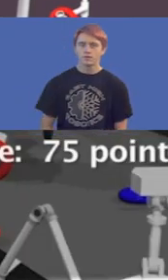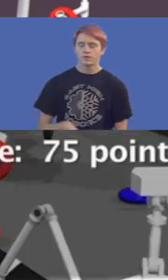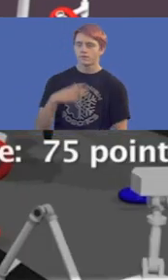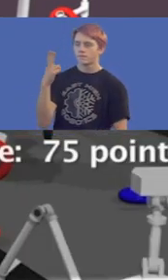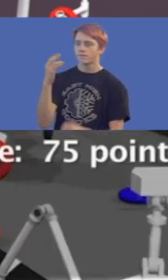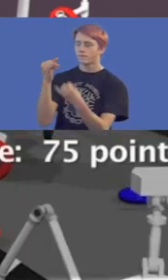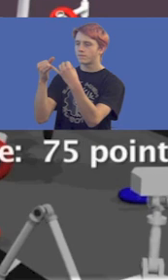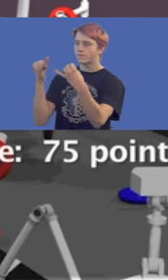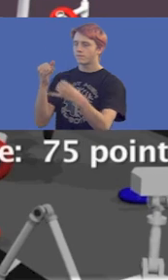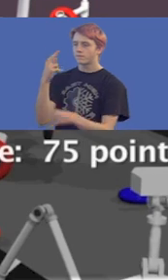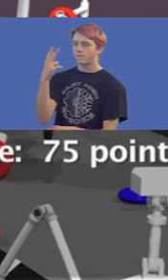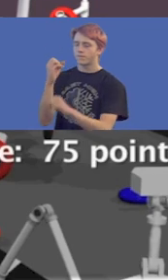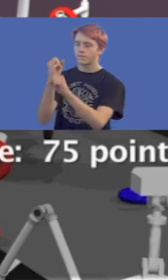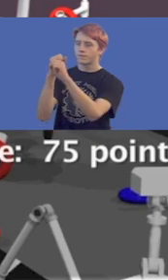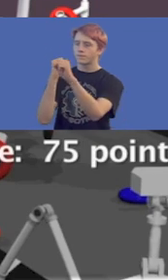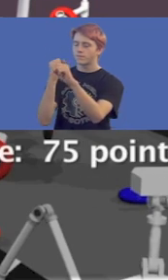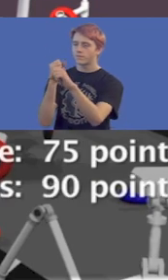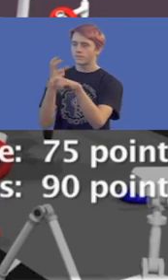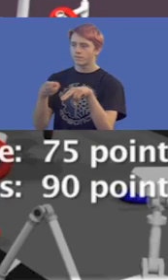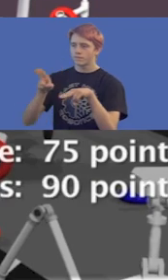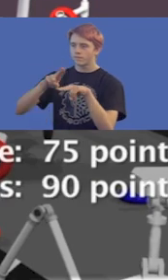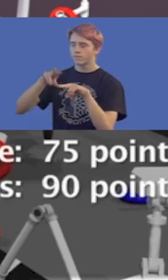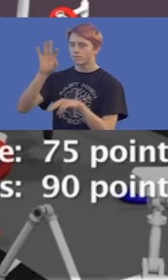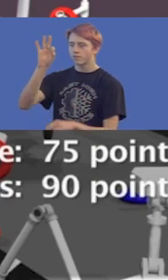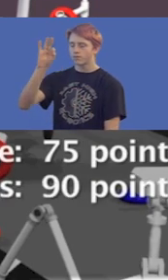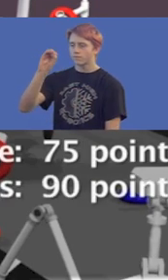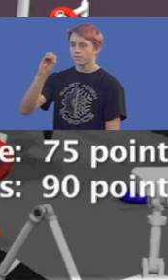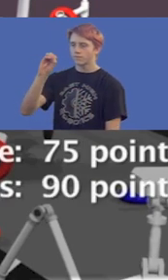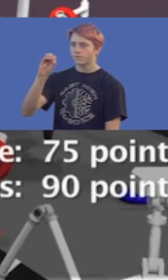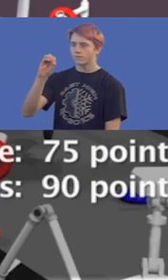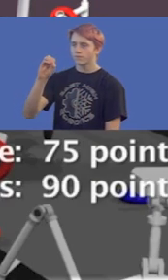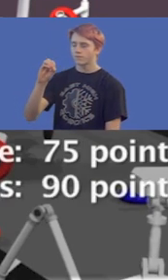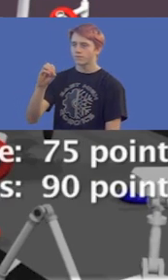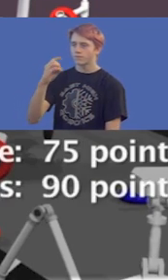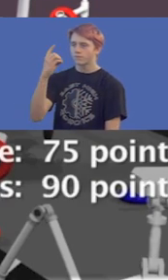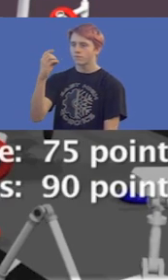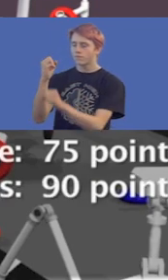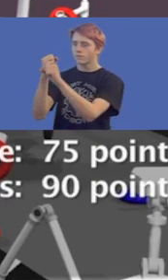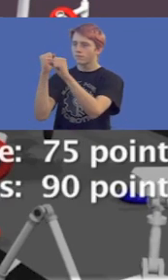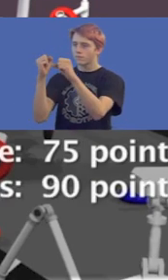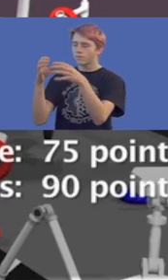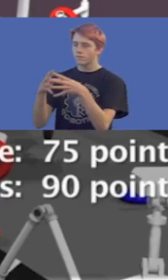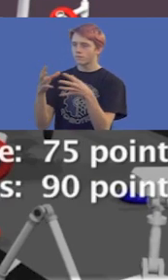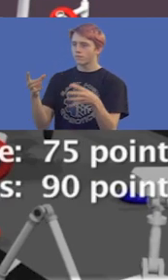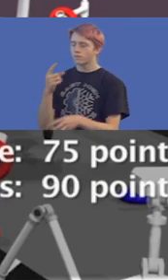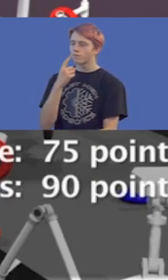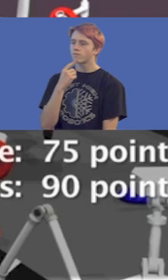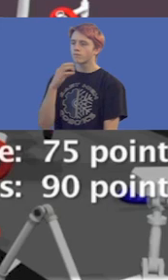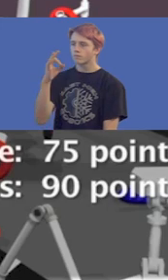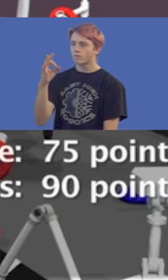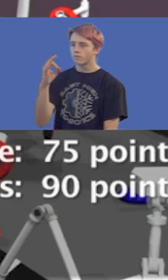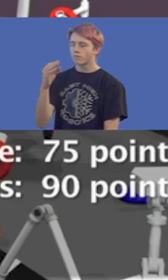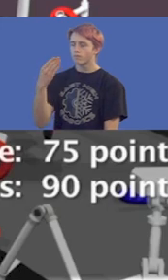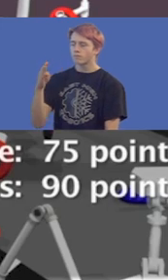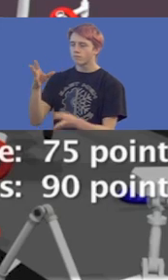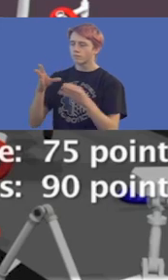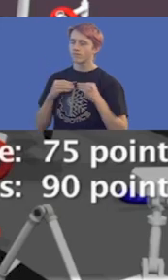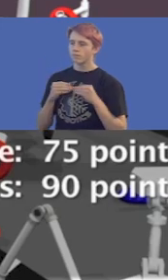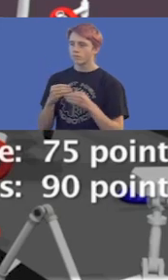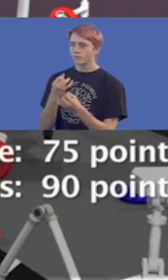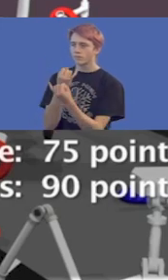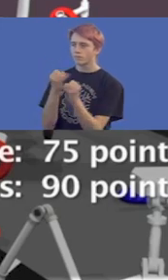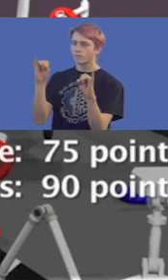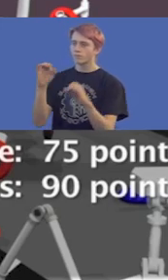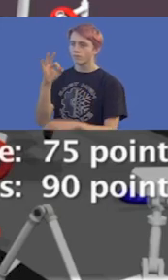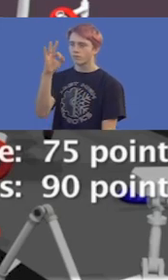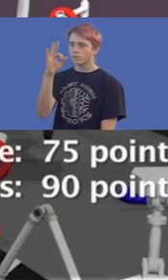And they have 3 lines of 3 pegs, so they earn a line bonus of 90 points. Even though one peg has more red rings, the blue alliance owns